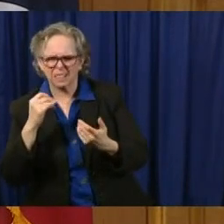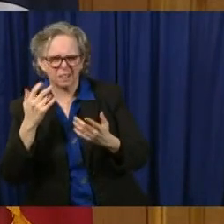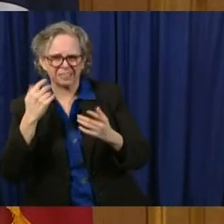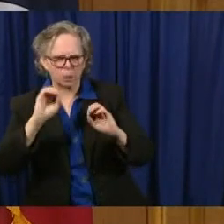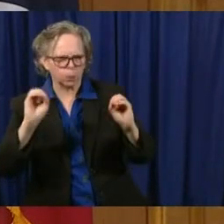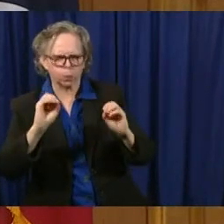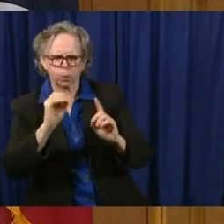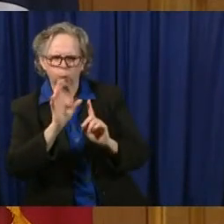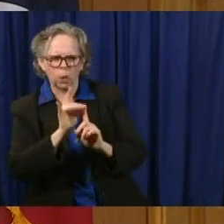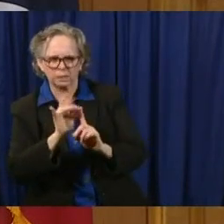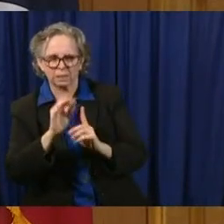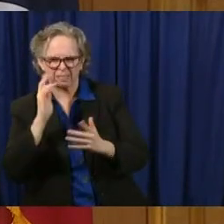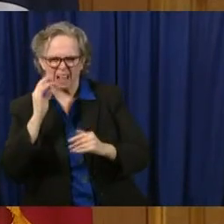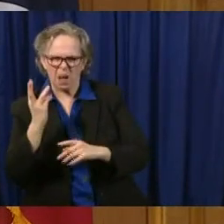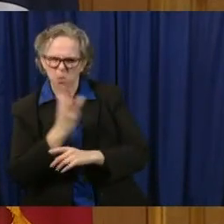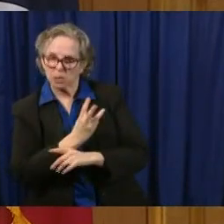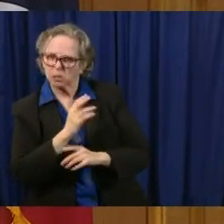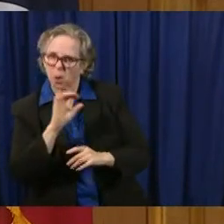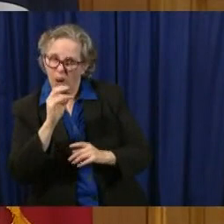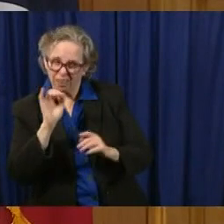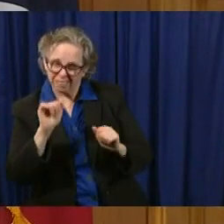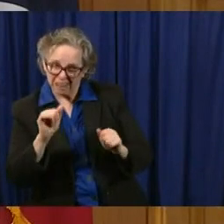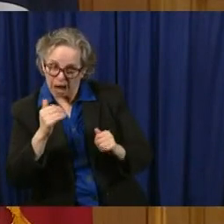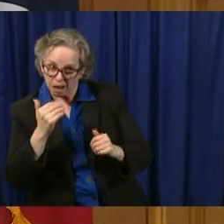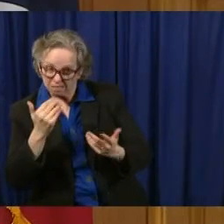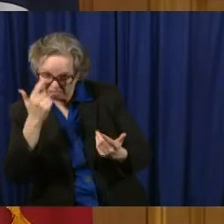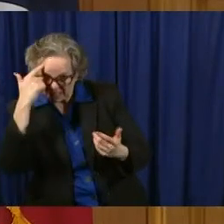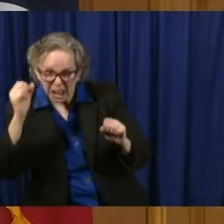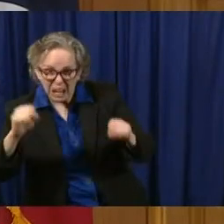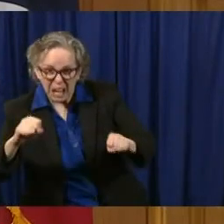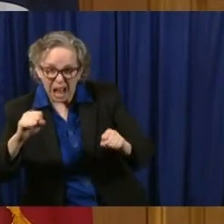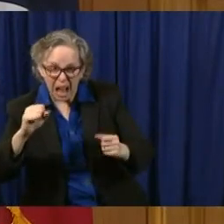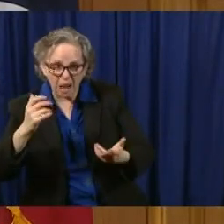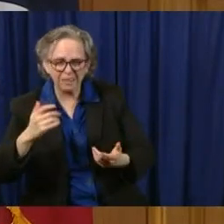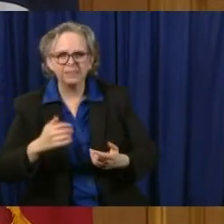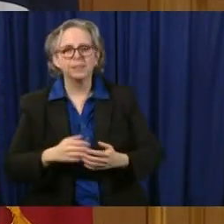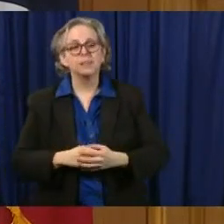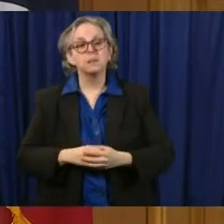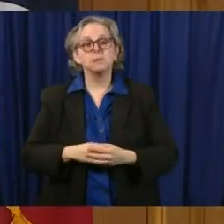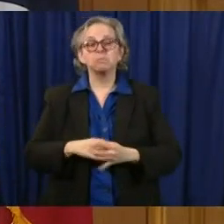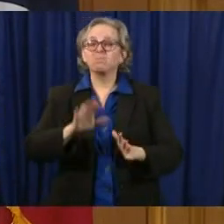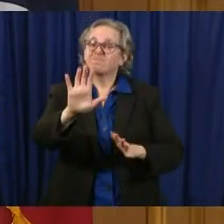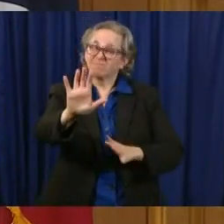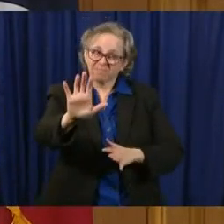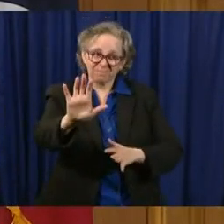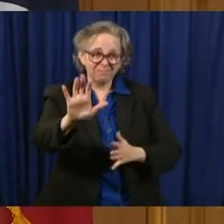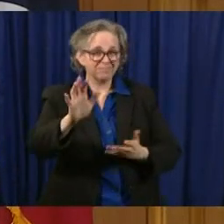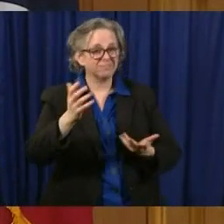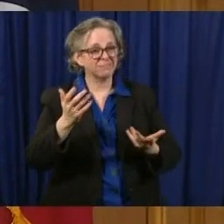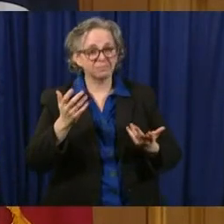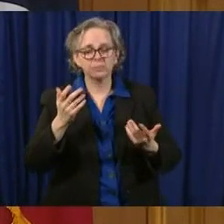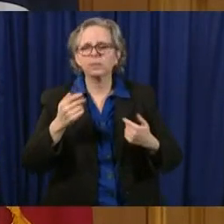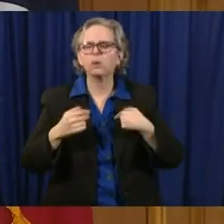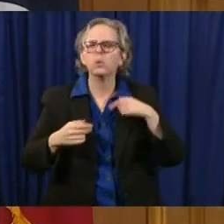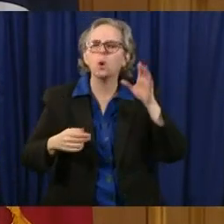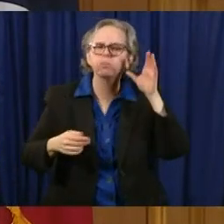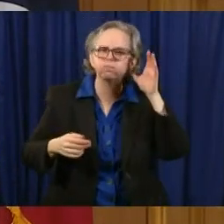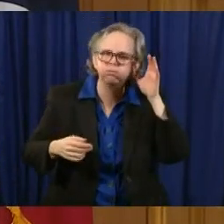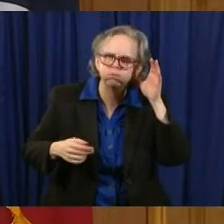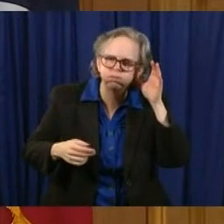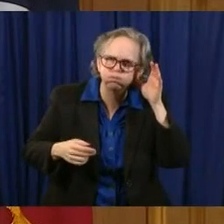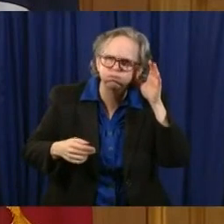Well, again, we take everything into consideration, and we appreciated his comments. And as I